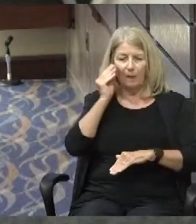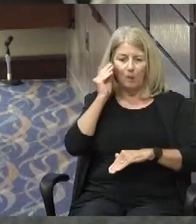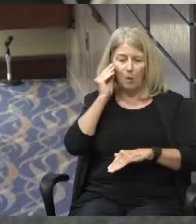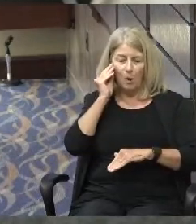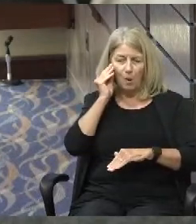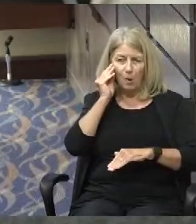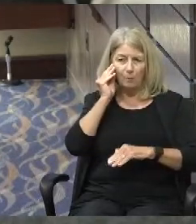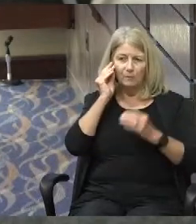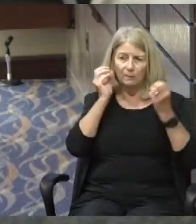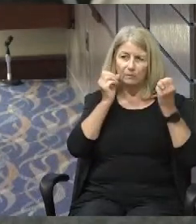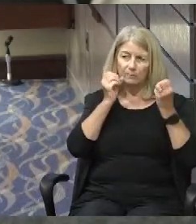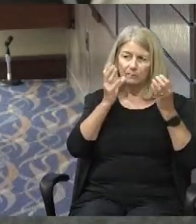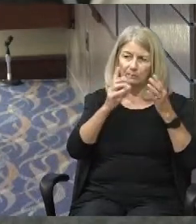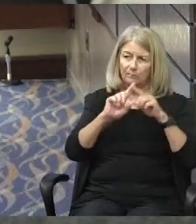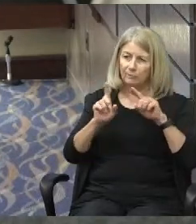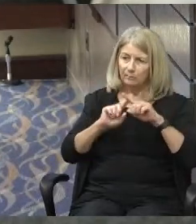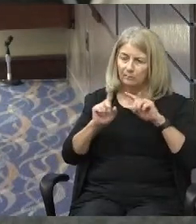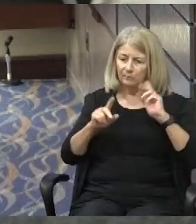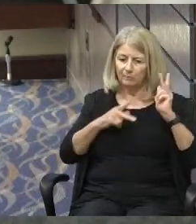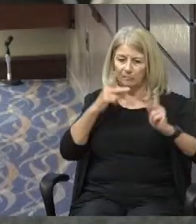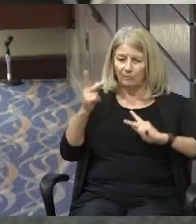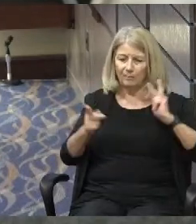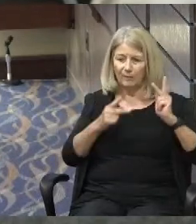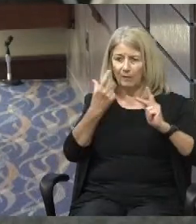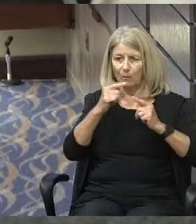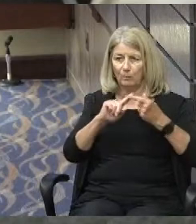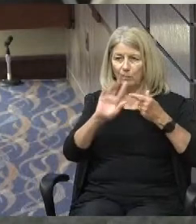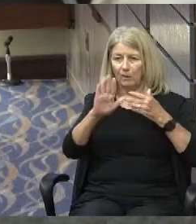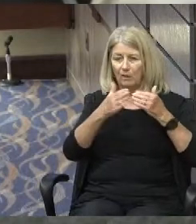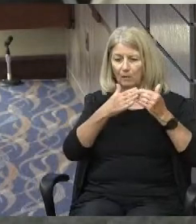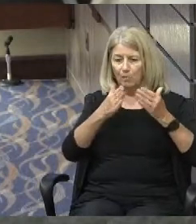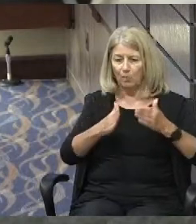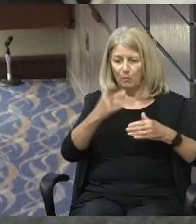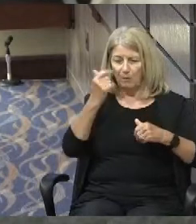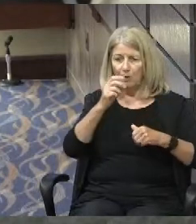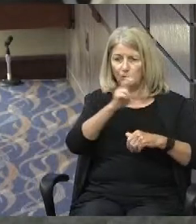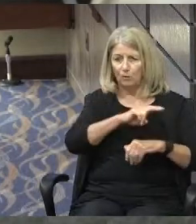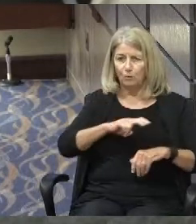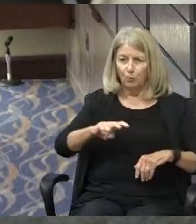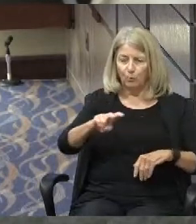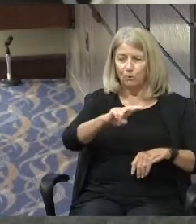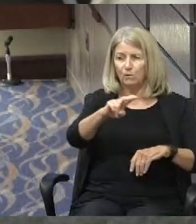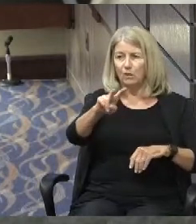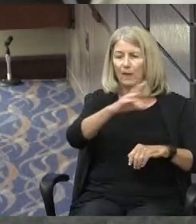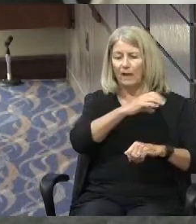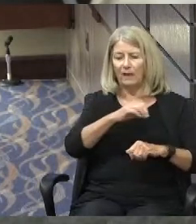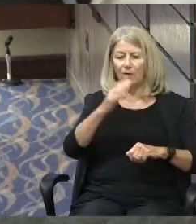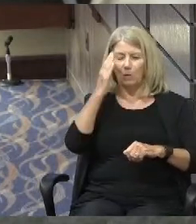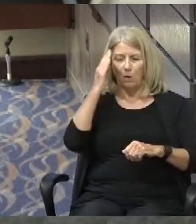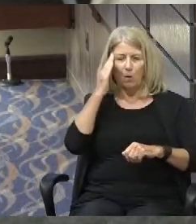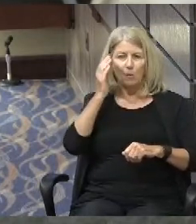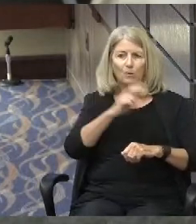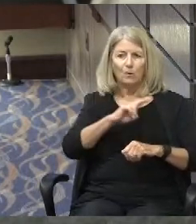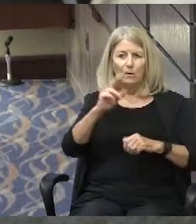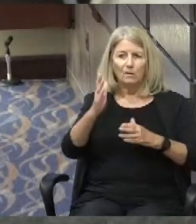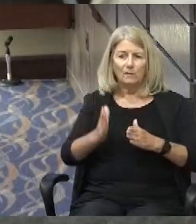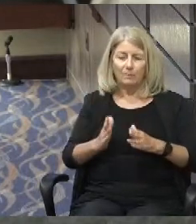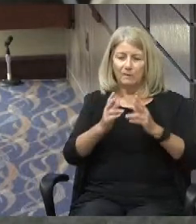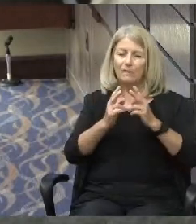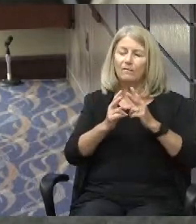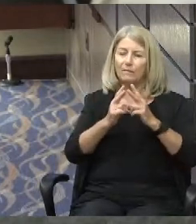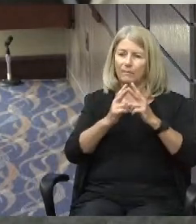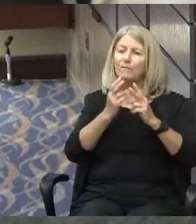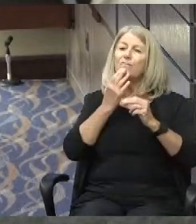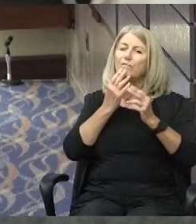of, different people coming into their neighborhoods because of the tourism. And I know tourism is valuable to us,